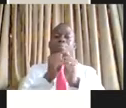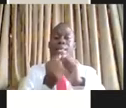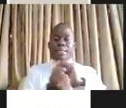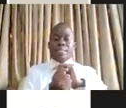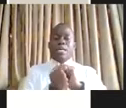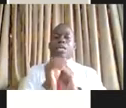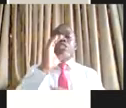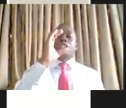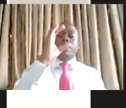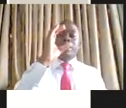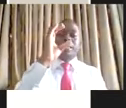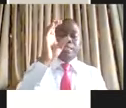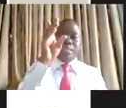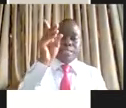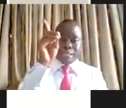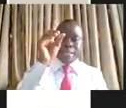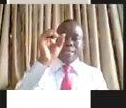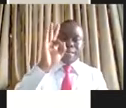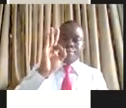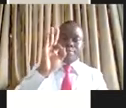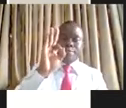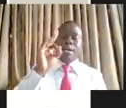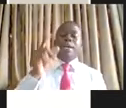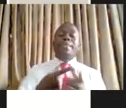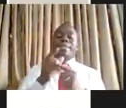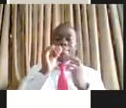So by failing to specifically outlaw